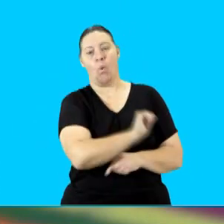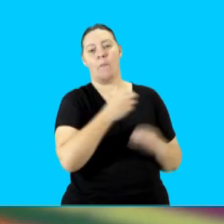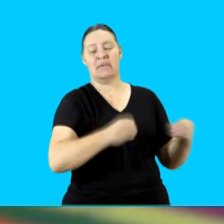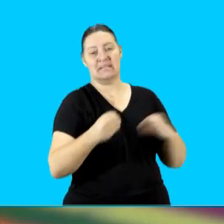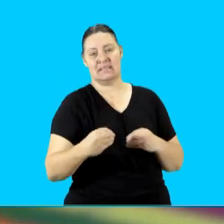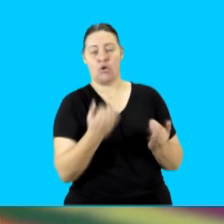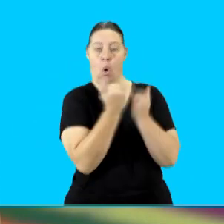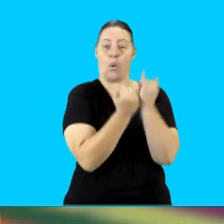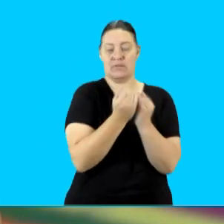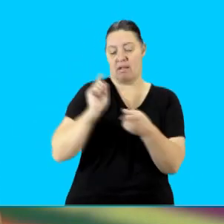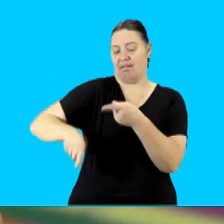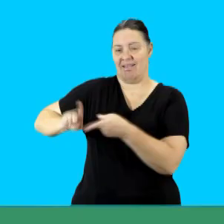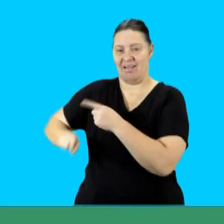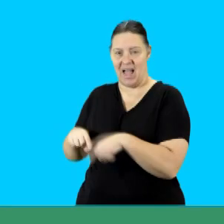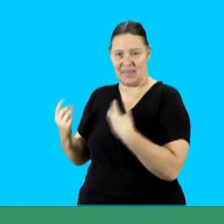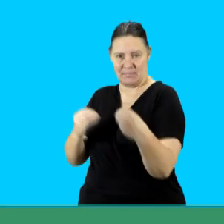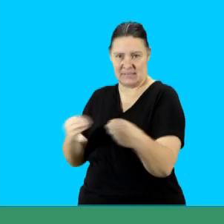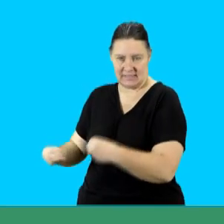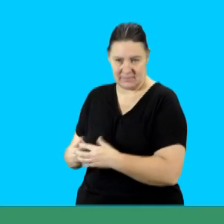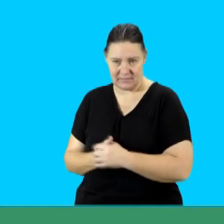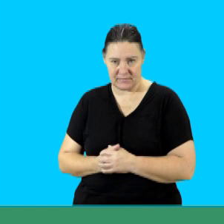gain competitive advantage.